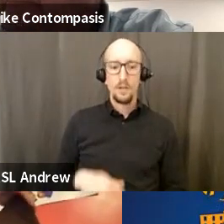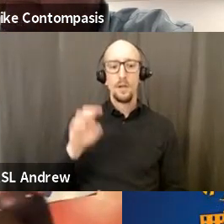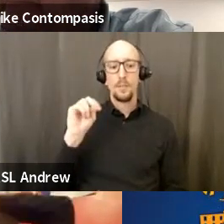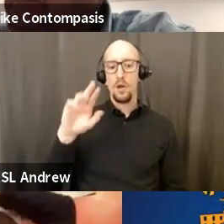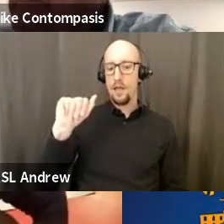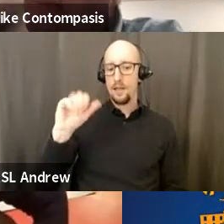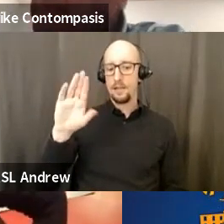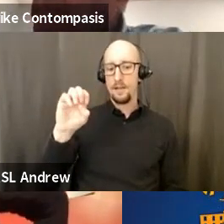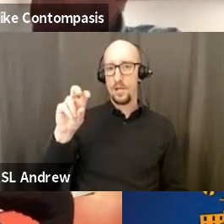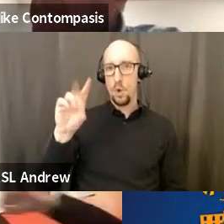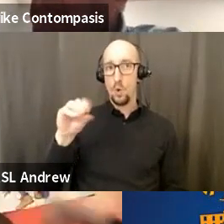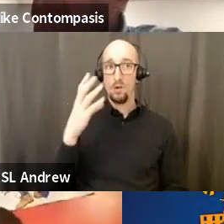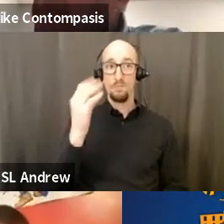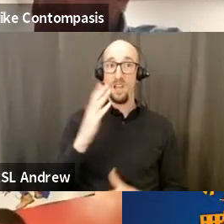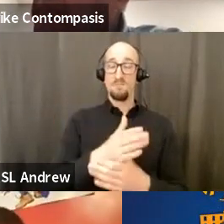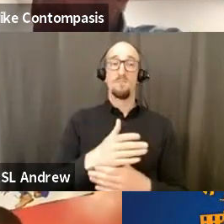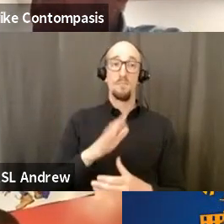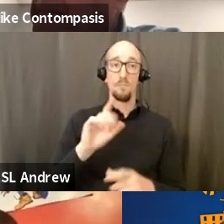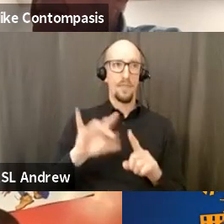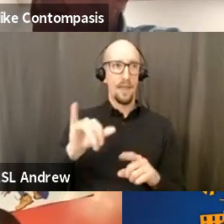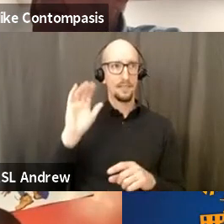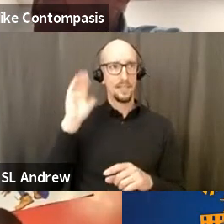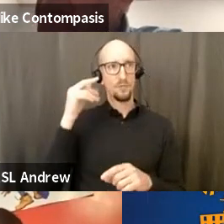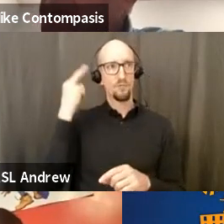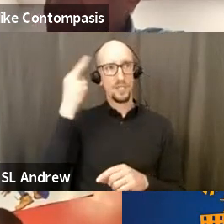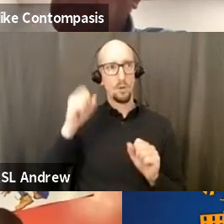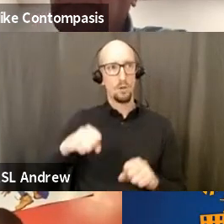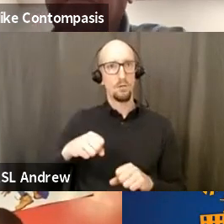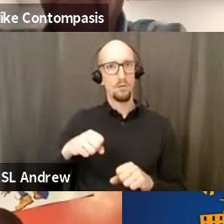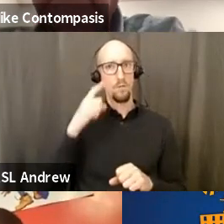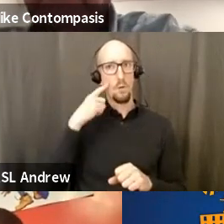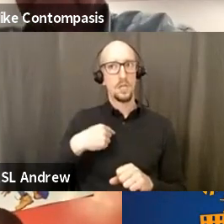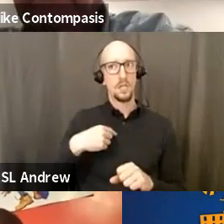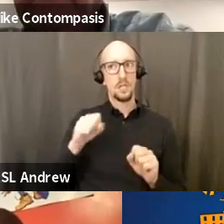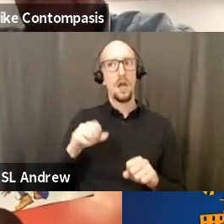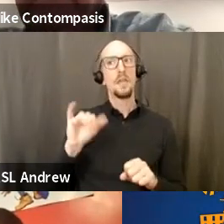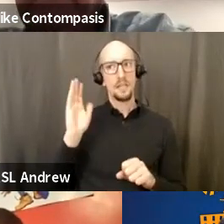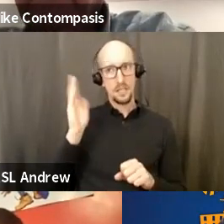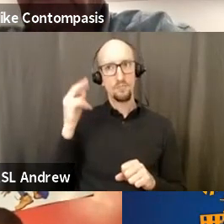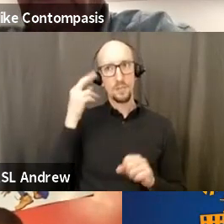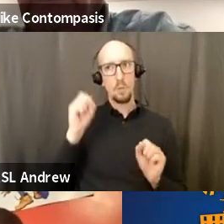that sounds reasonable to me. I'd love to, yeah, but that sounds reasonable.